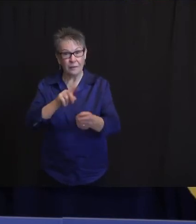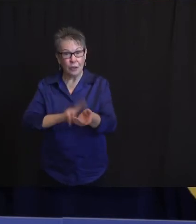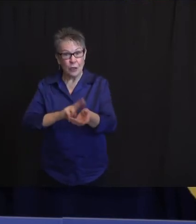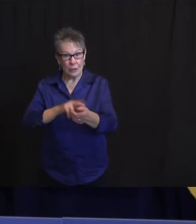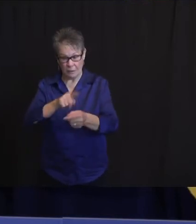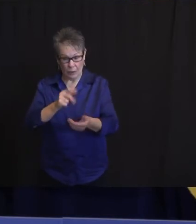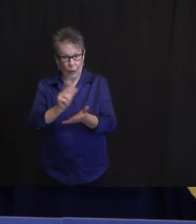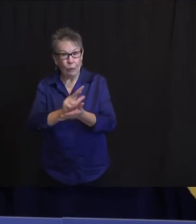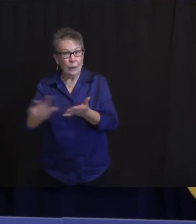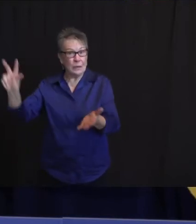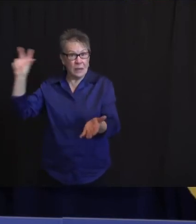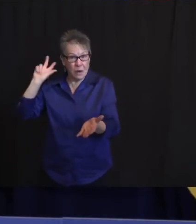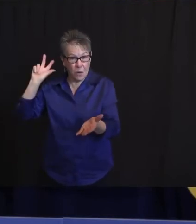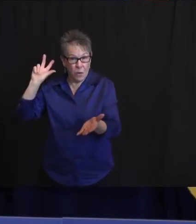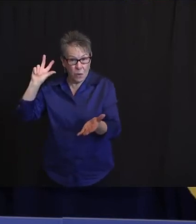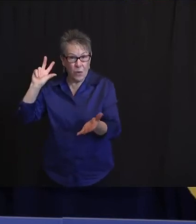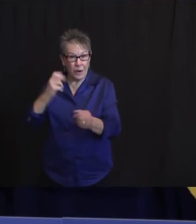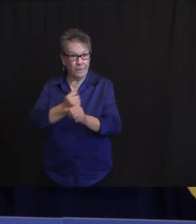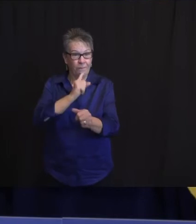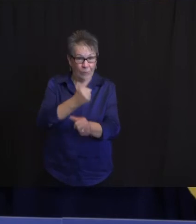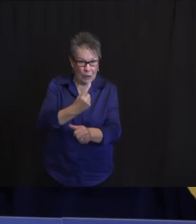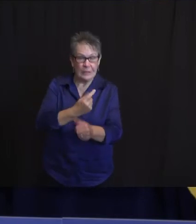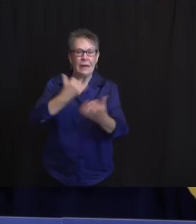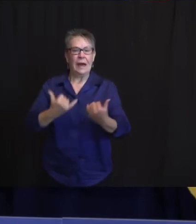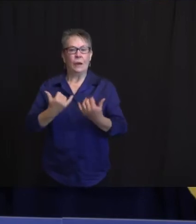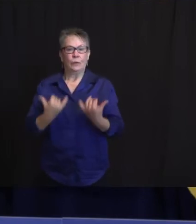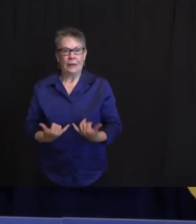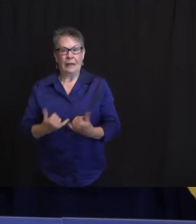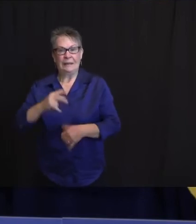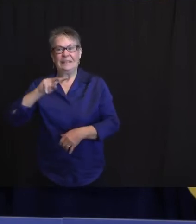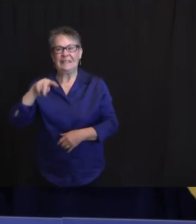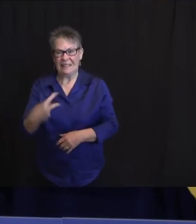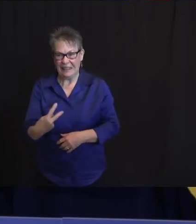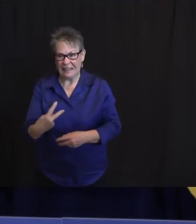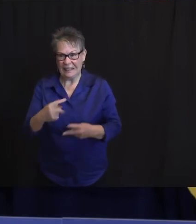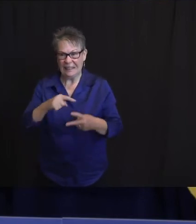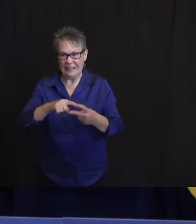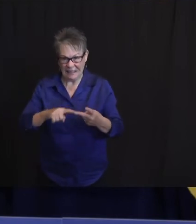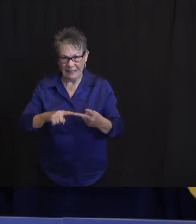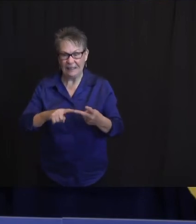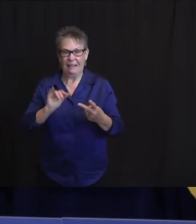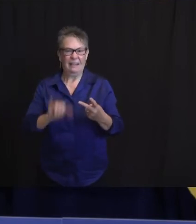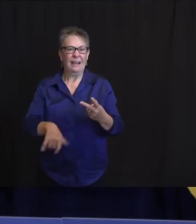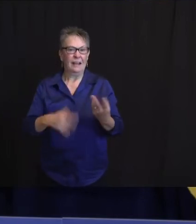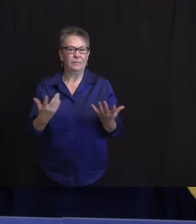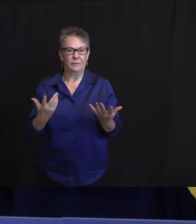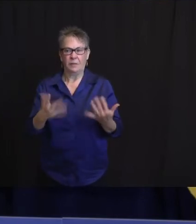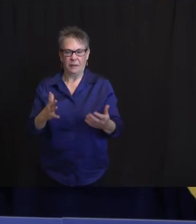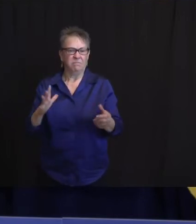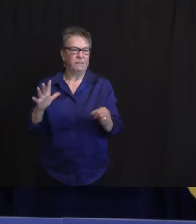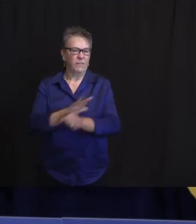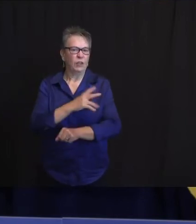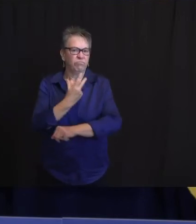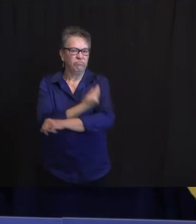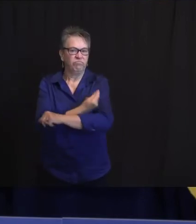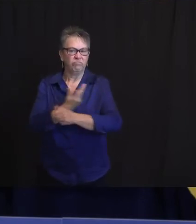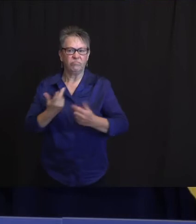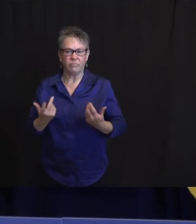administered, and our healthcare workforce is now lining up for that second shot. As of this morning,